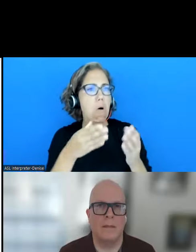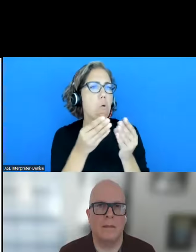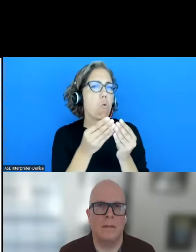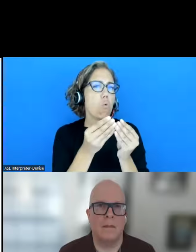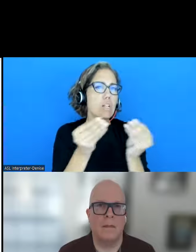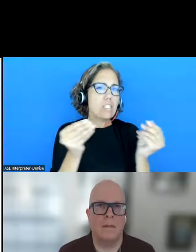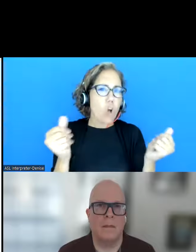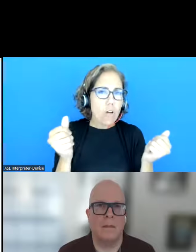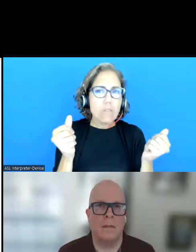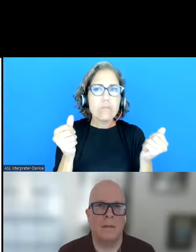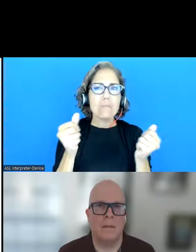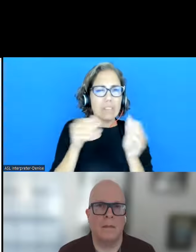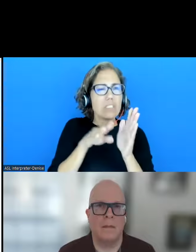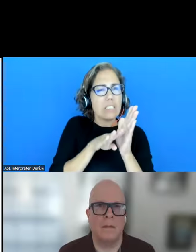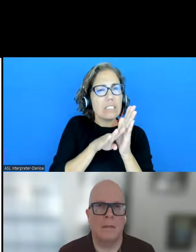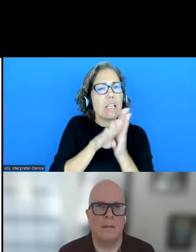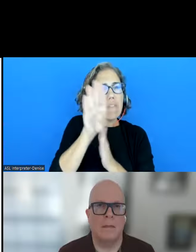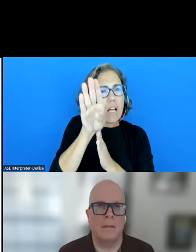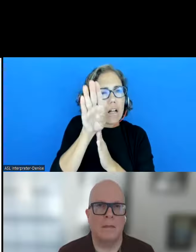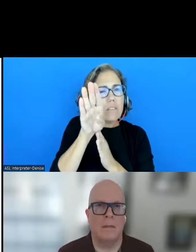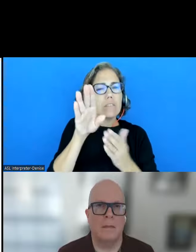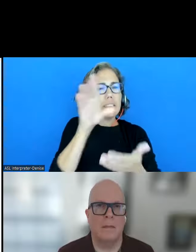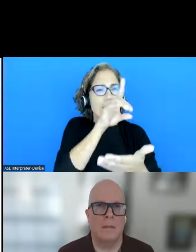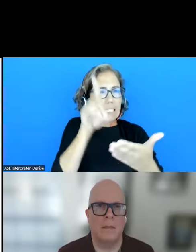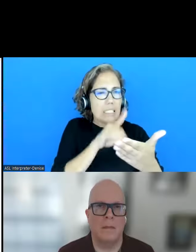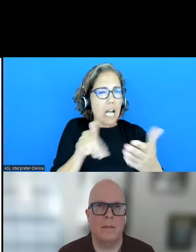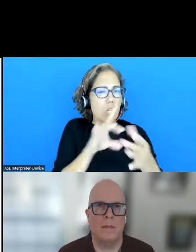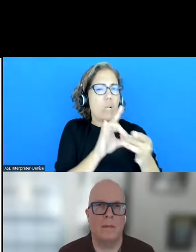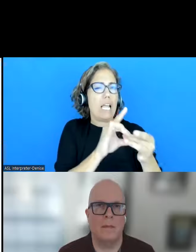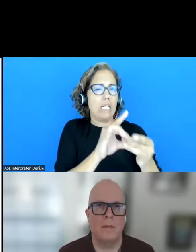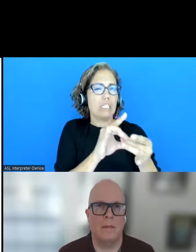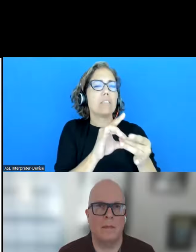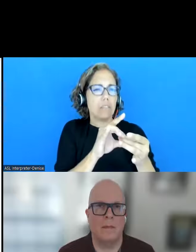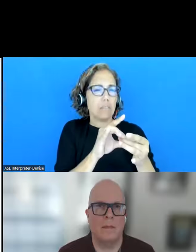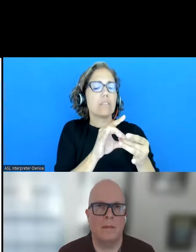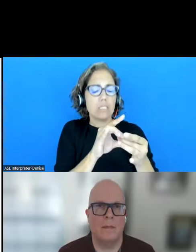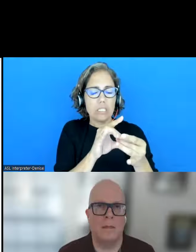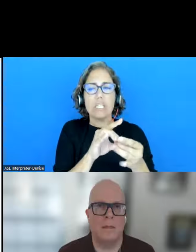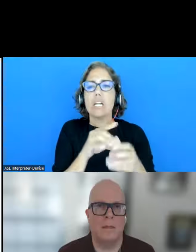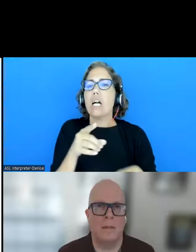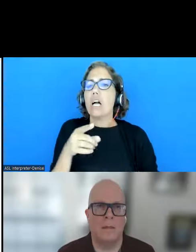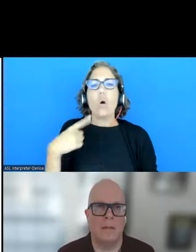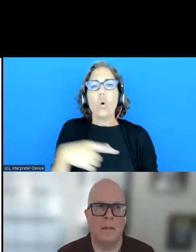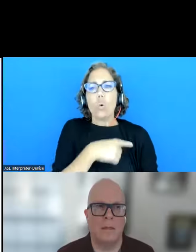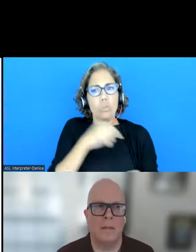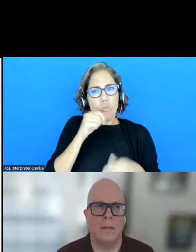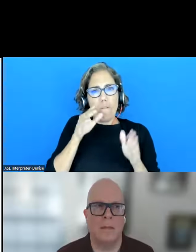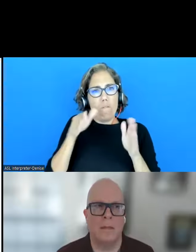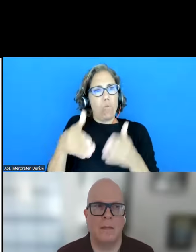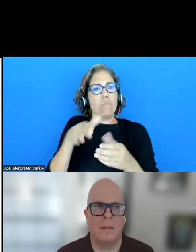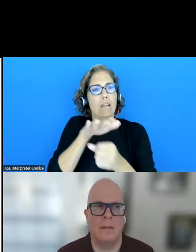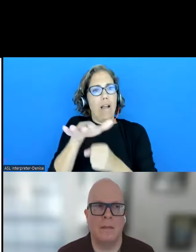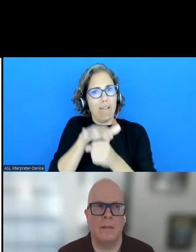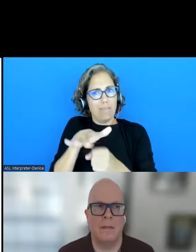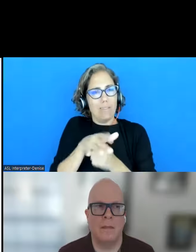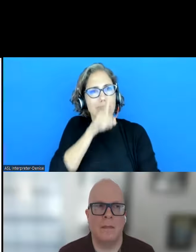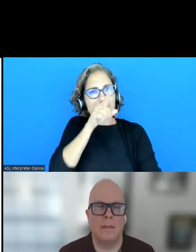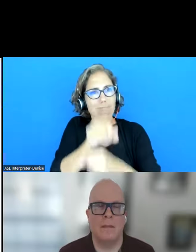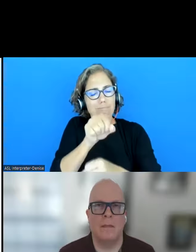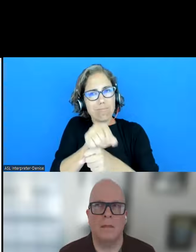resolving the development related or the design related aspects. And we do not concentrate enough on actually